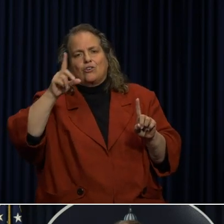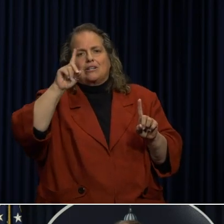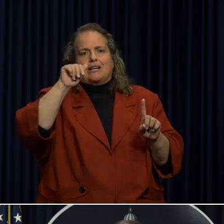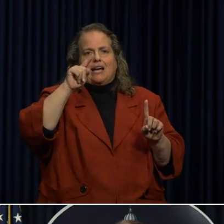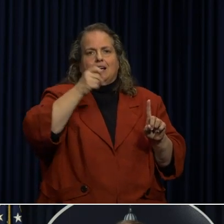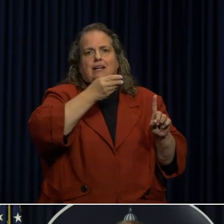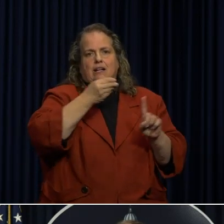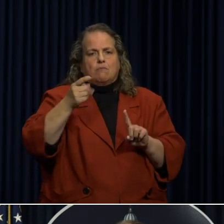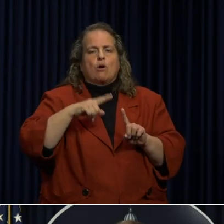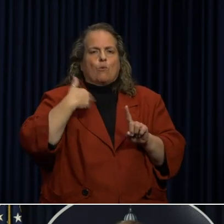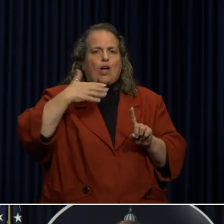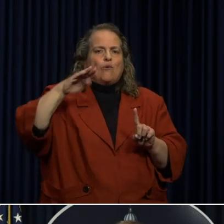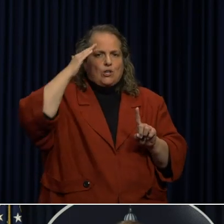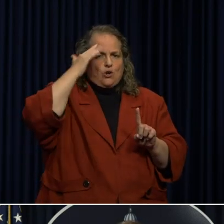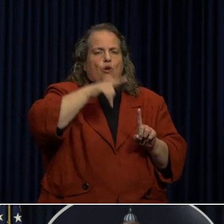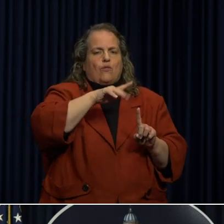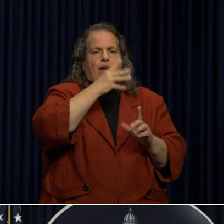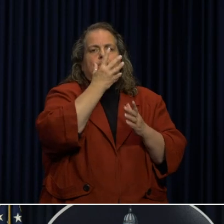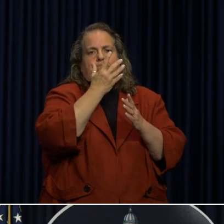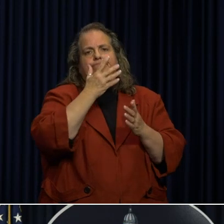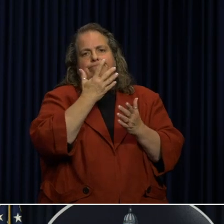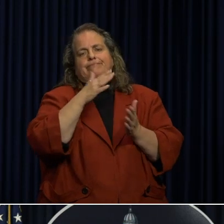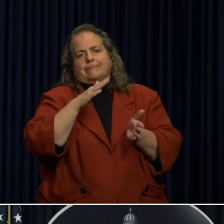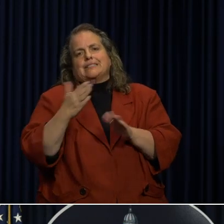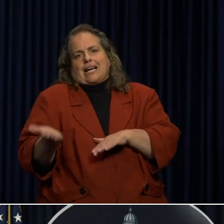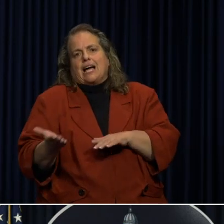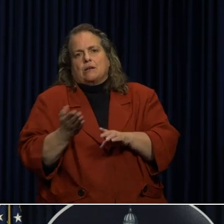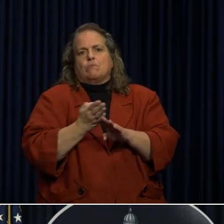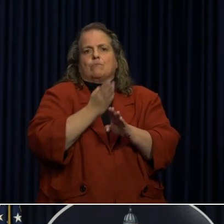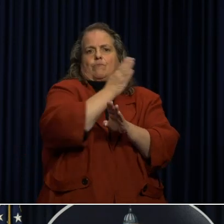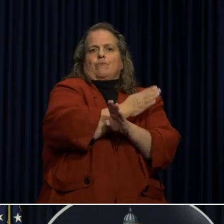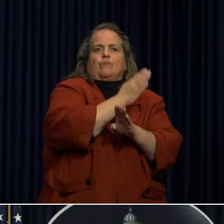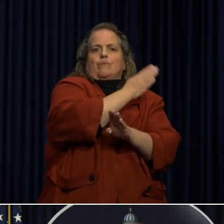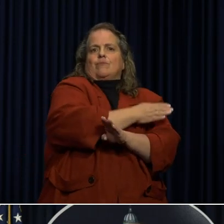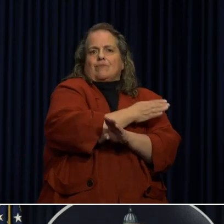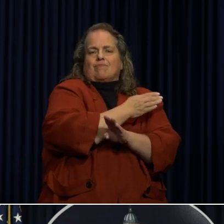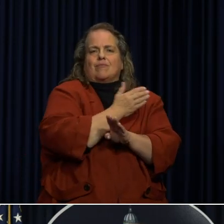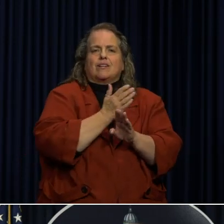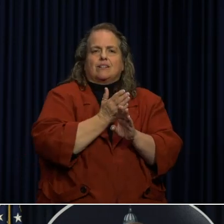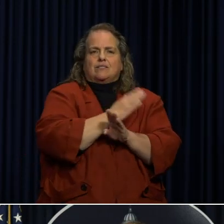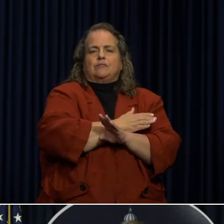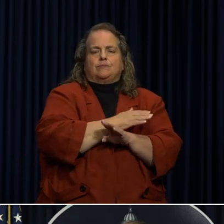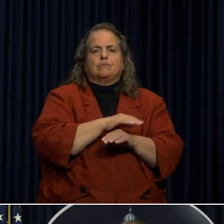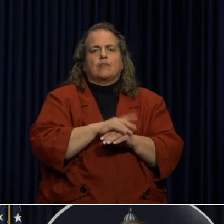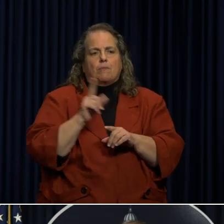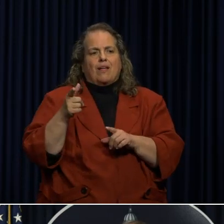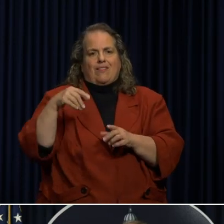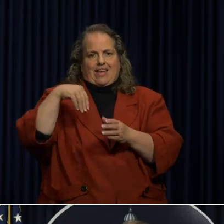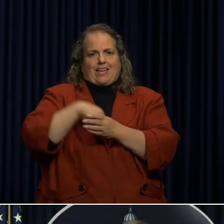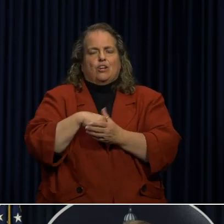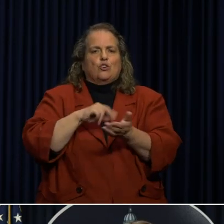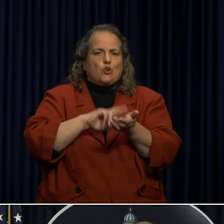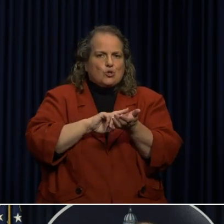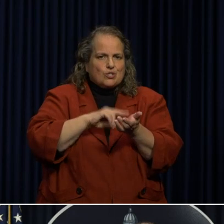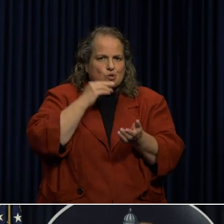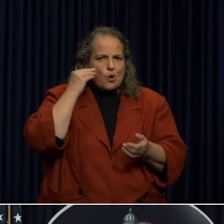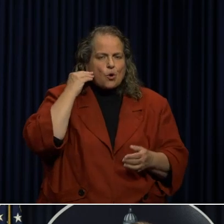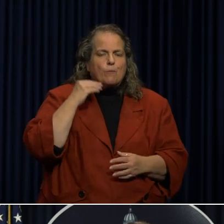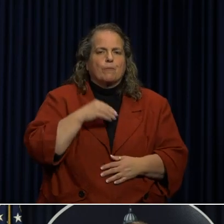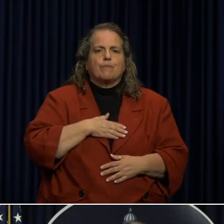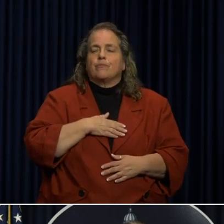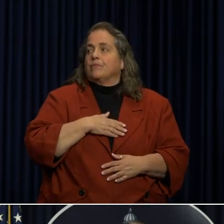know who have passed away are from or in long-term care facilities. Listen, this